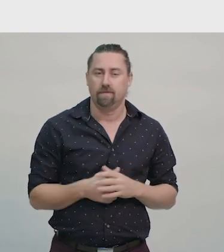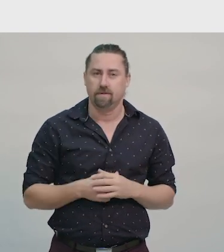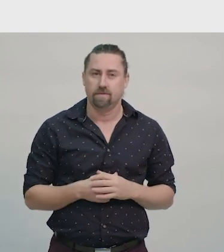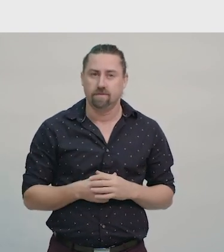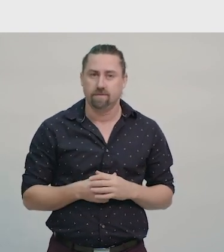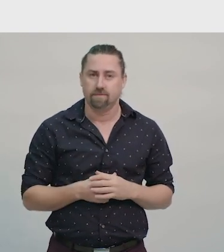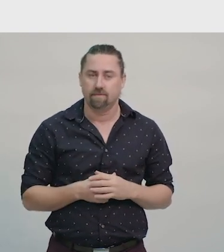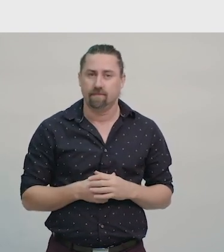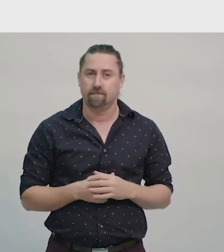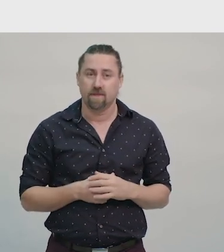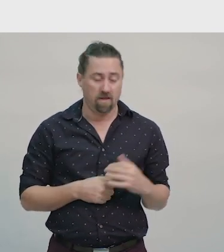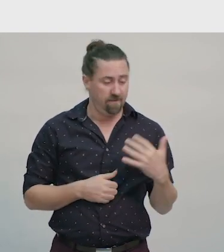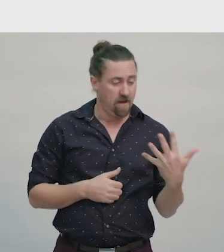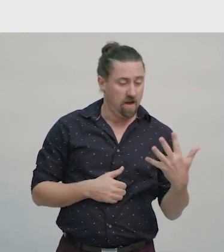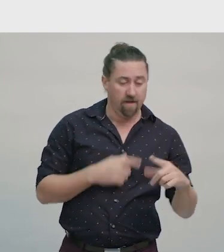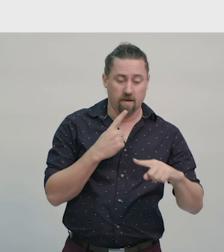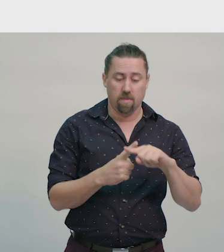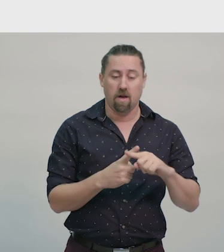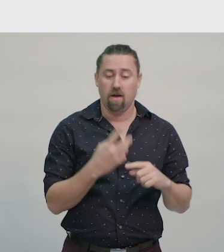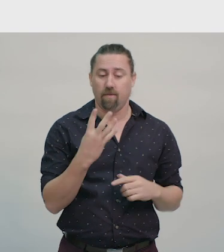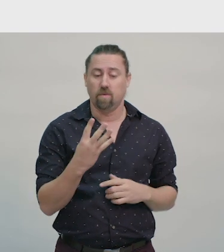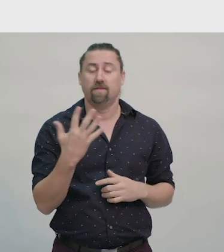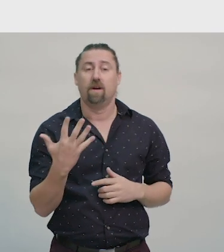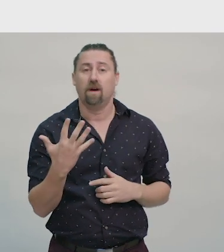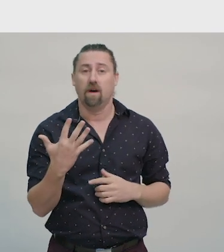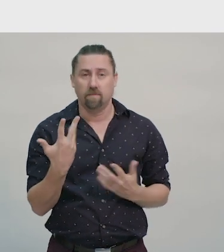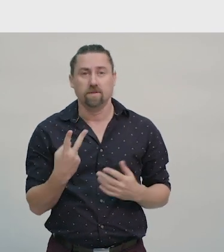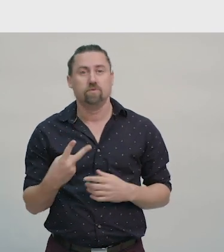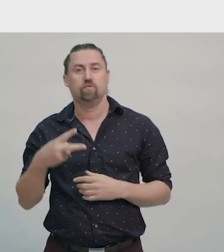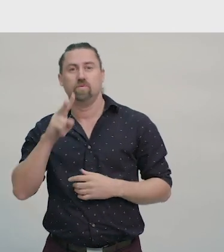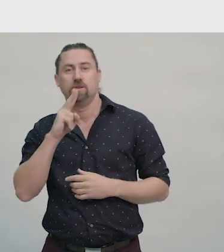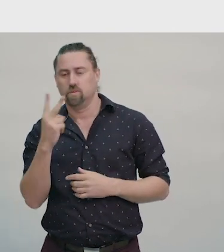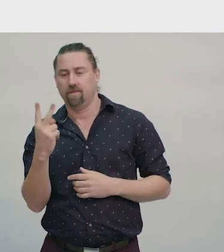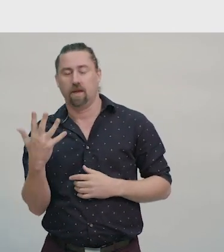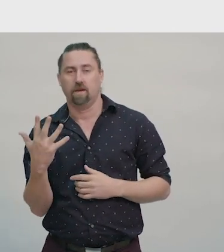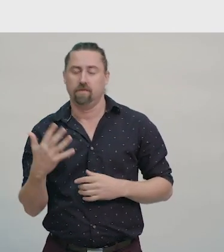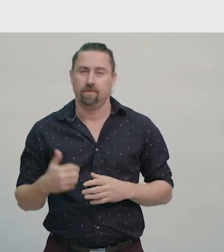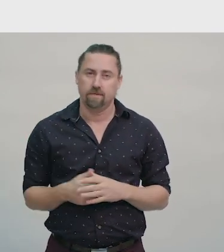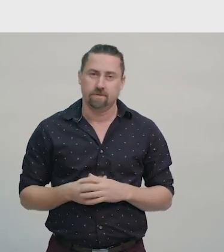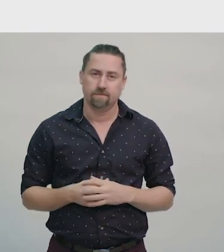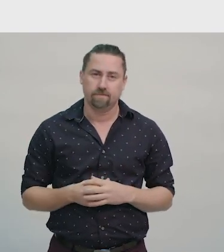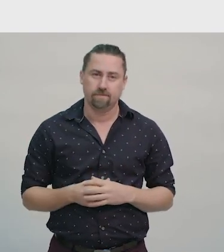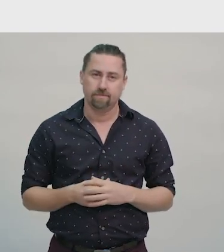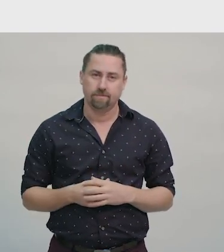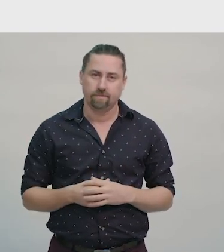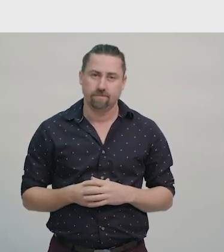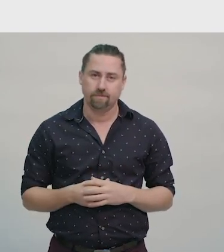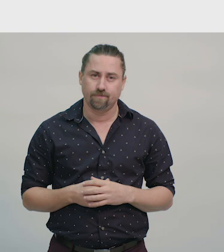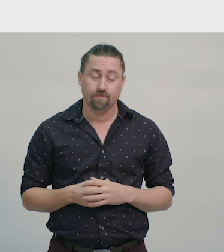225. 5 multiplied by 45 is